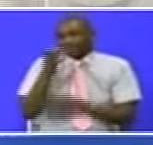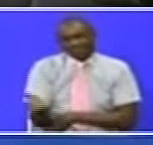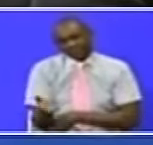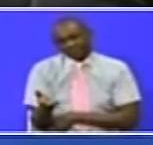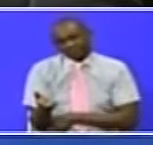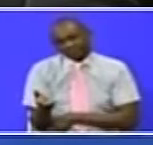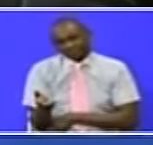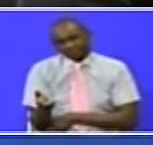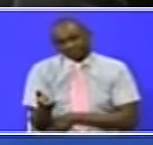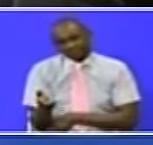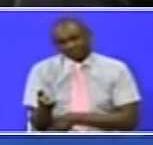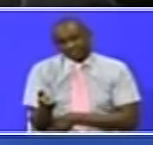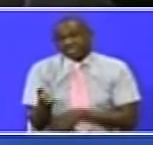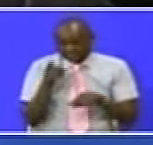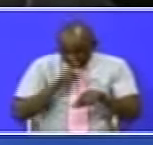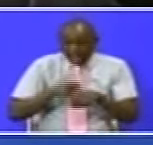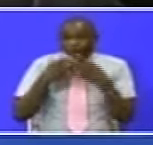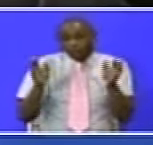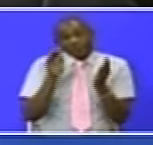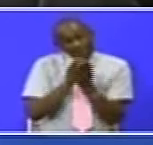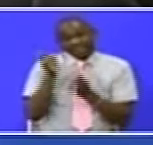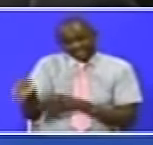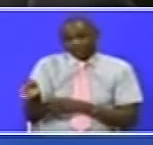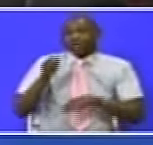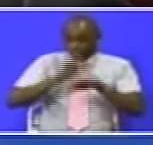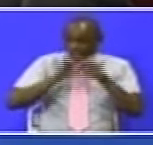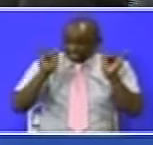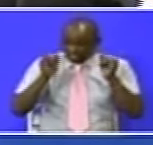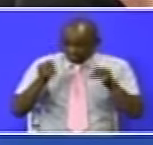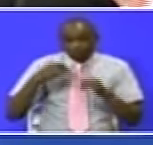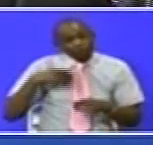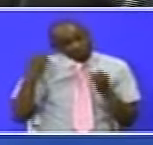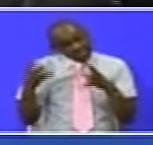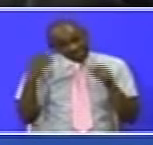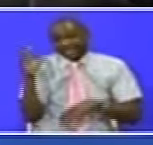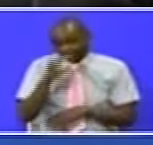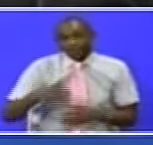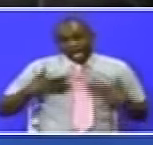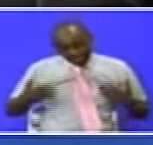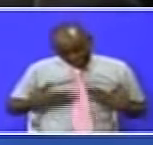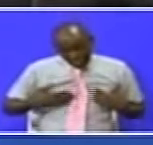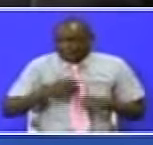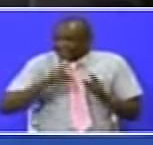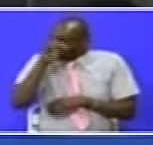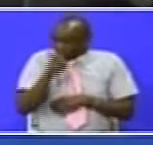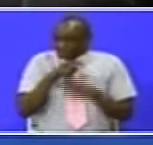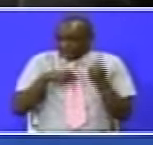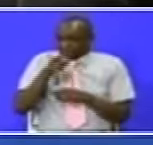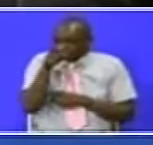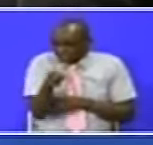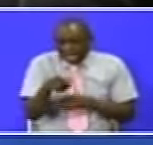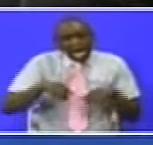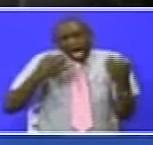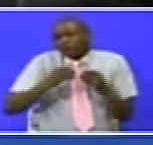day. Well, the reopening of Chase Bank comes as good news for a number of customers. The questions around how